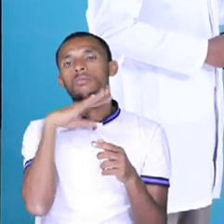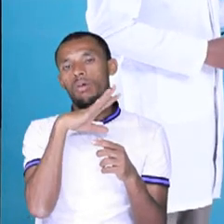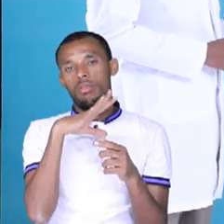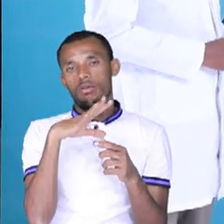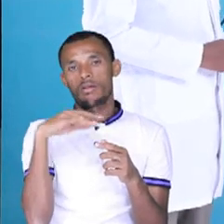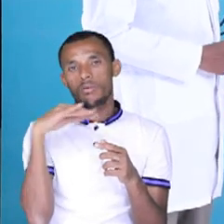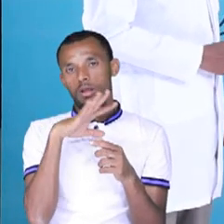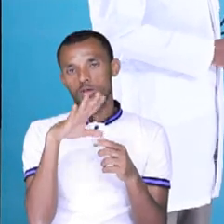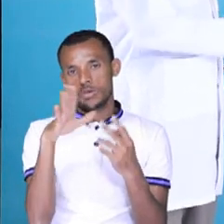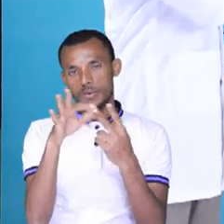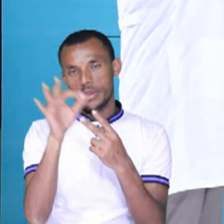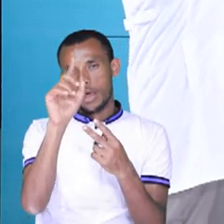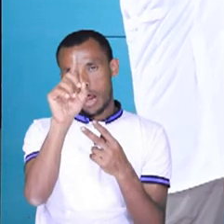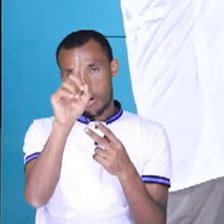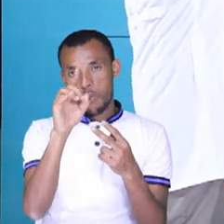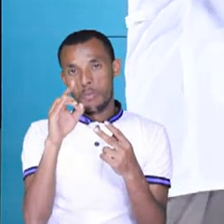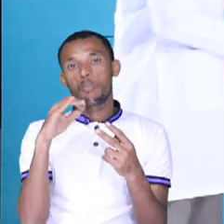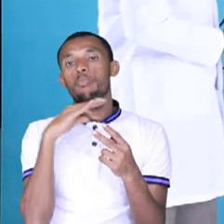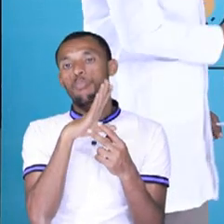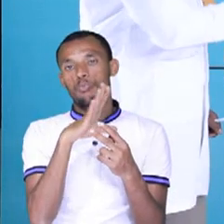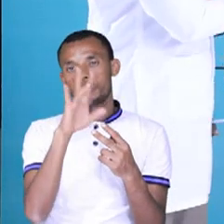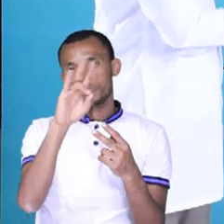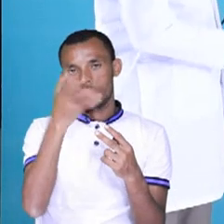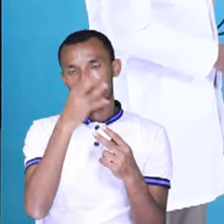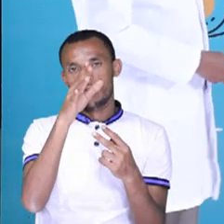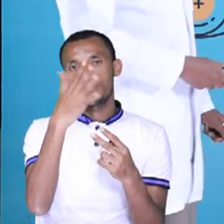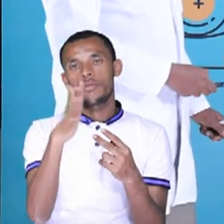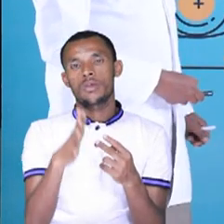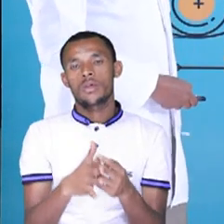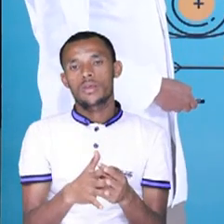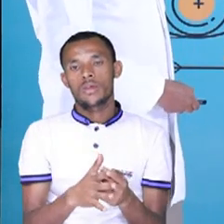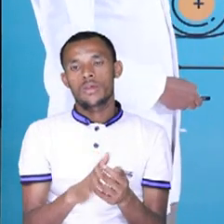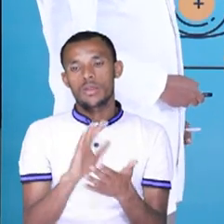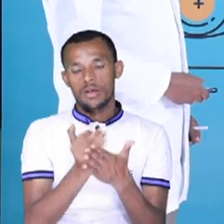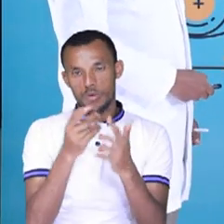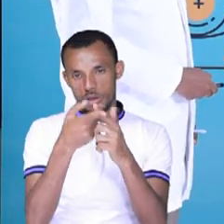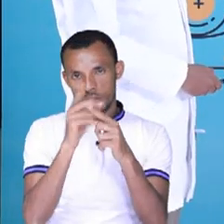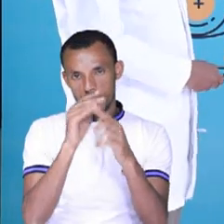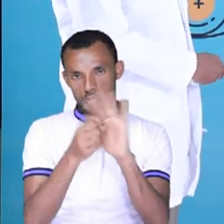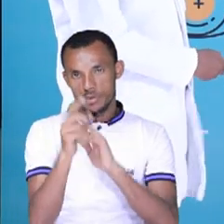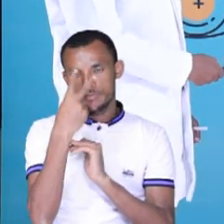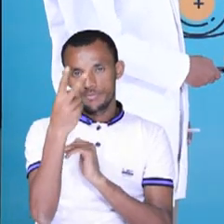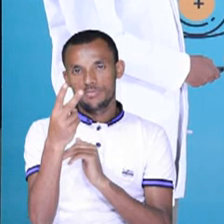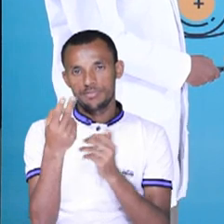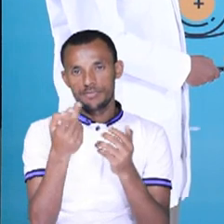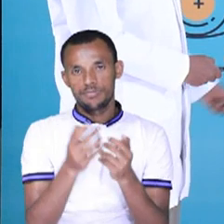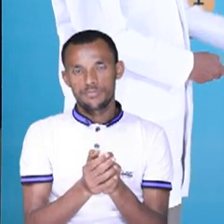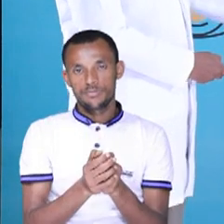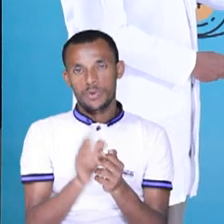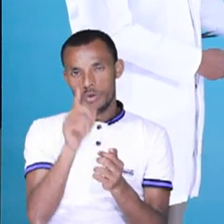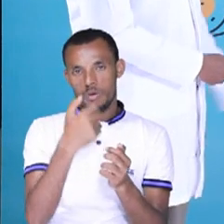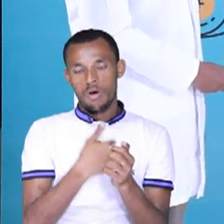should select that 1 defective one it will be. Take the second one also.